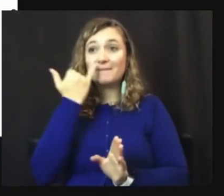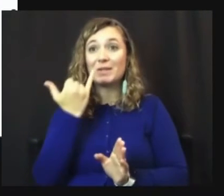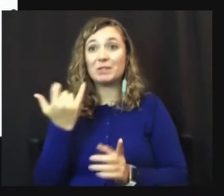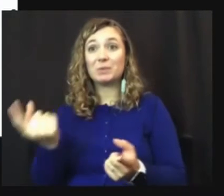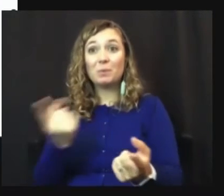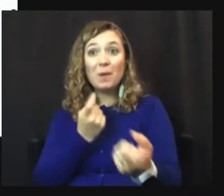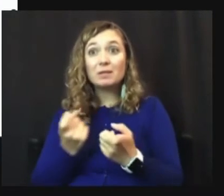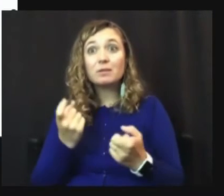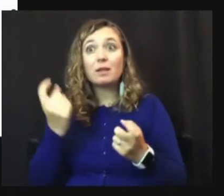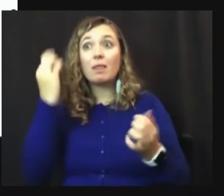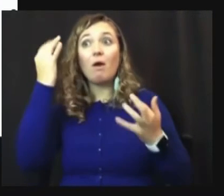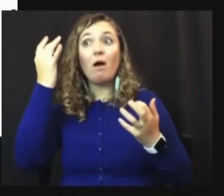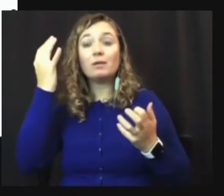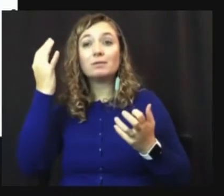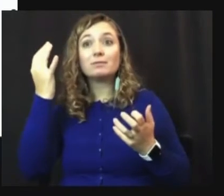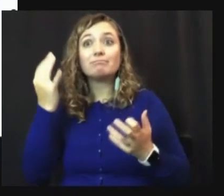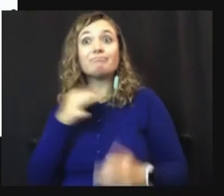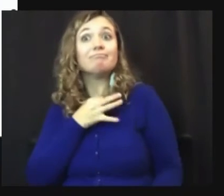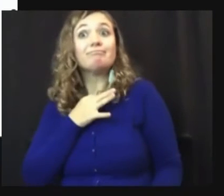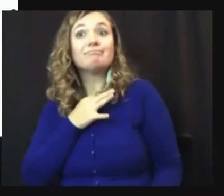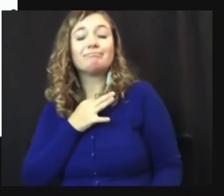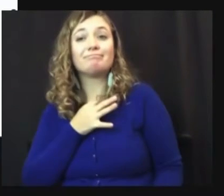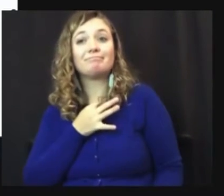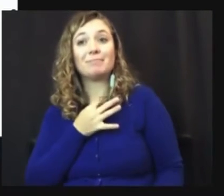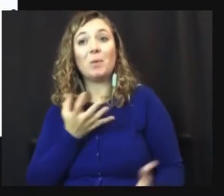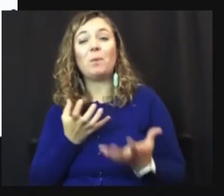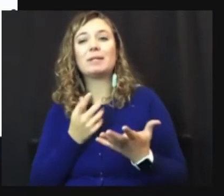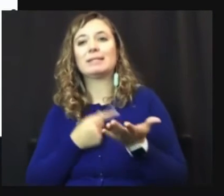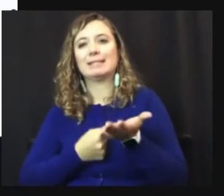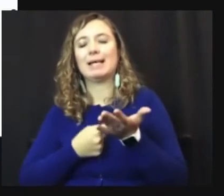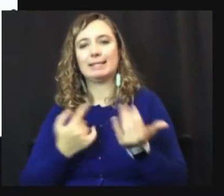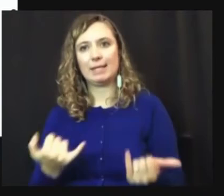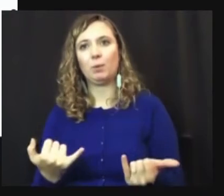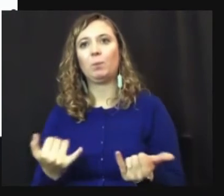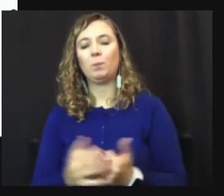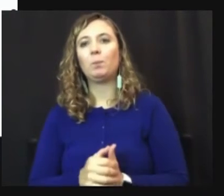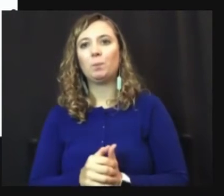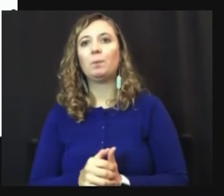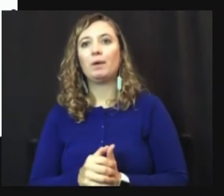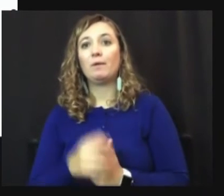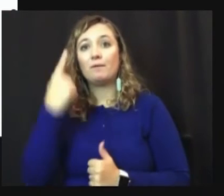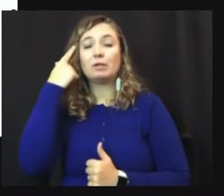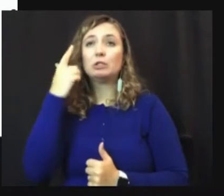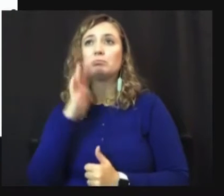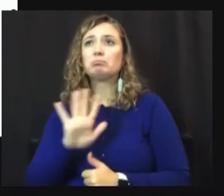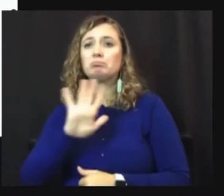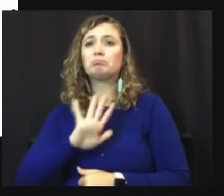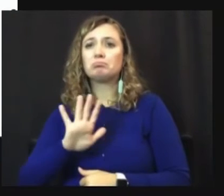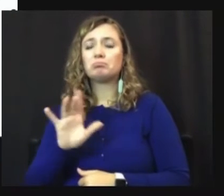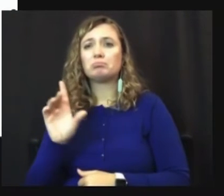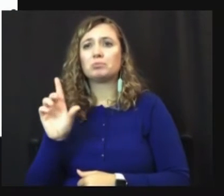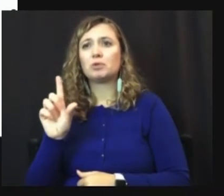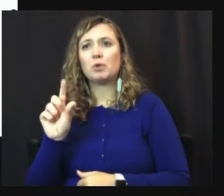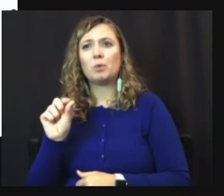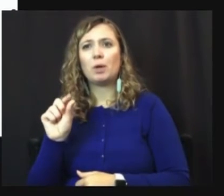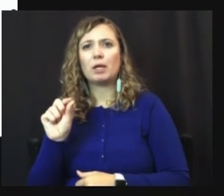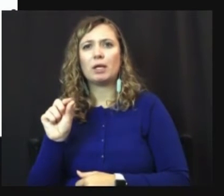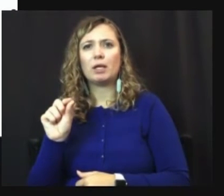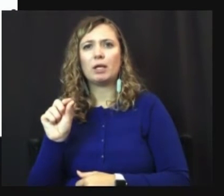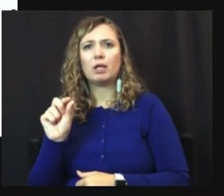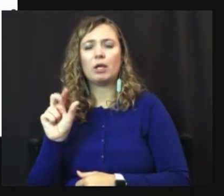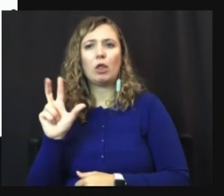wonders, I would like to discuss them now for the next 20 or 30 or so